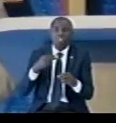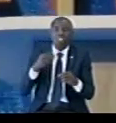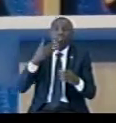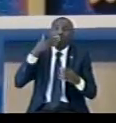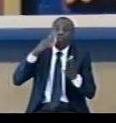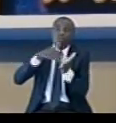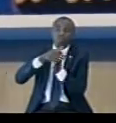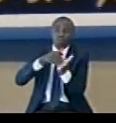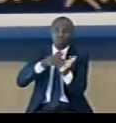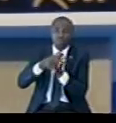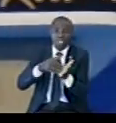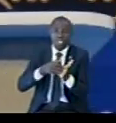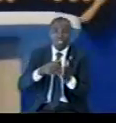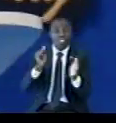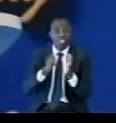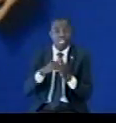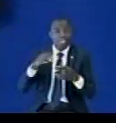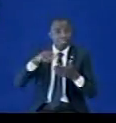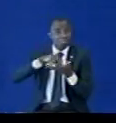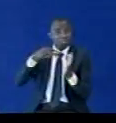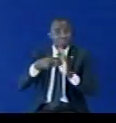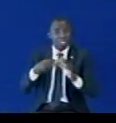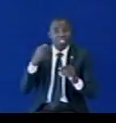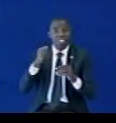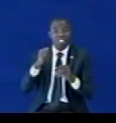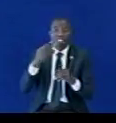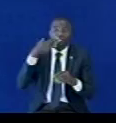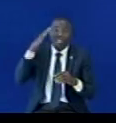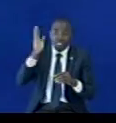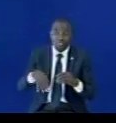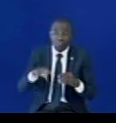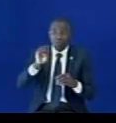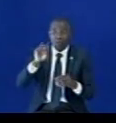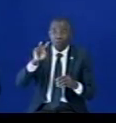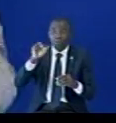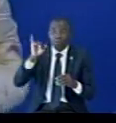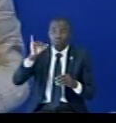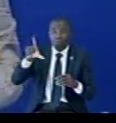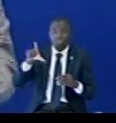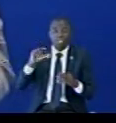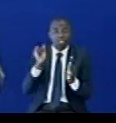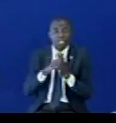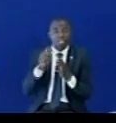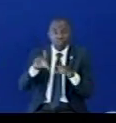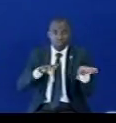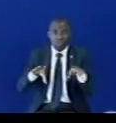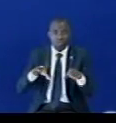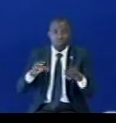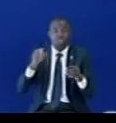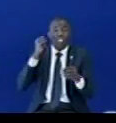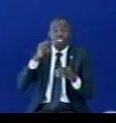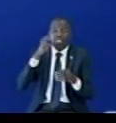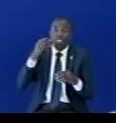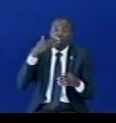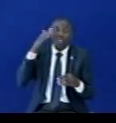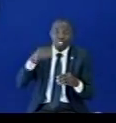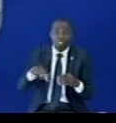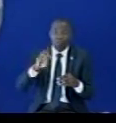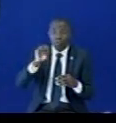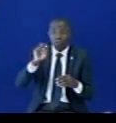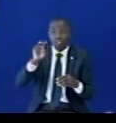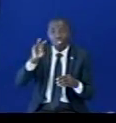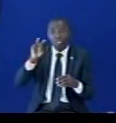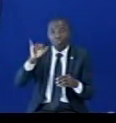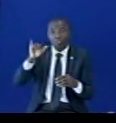That means the evil we have done, the evil we had planted, and the